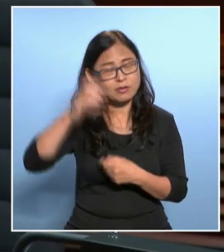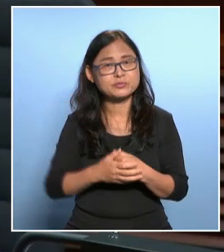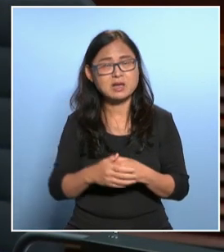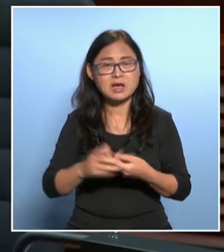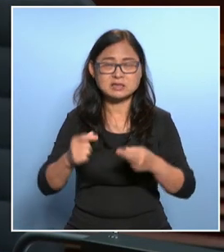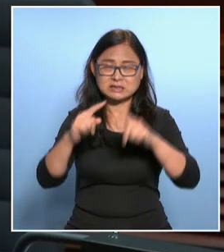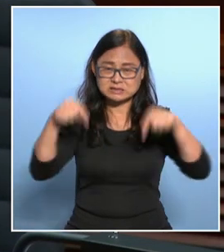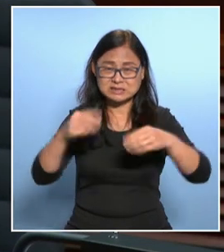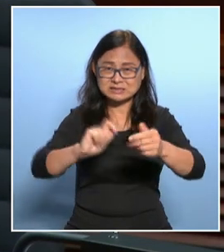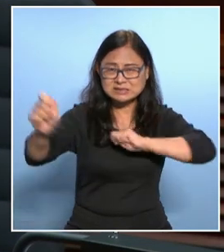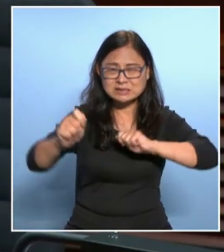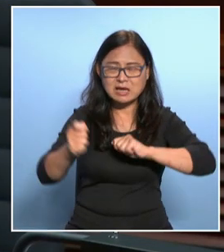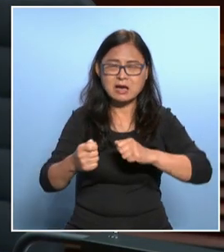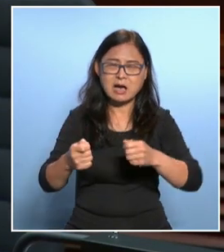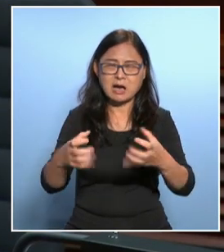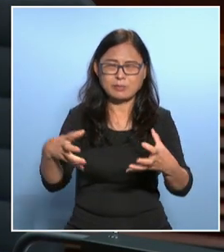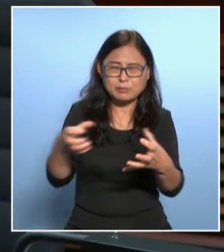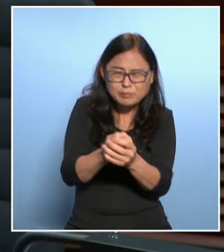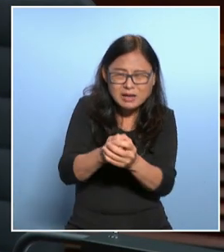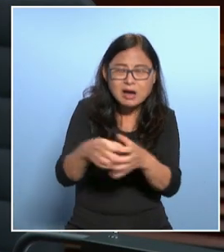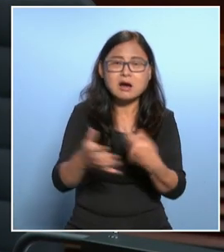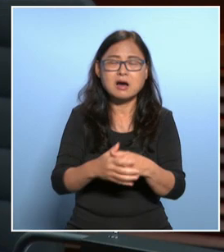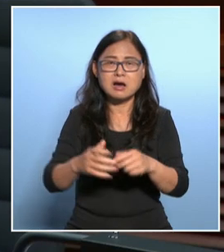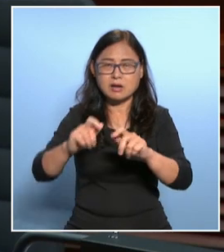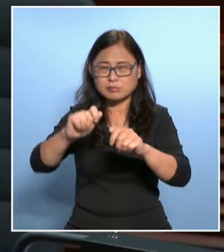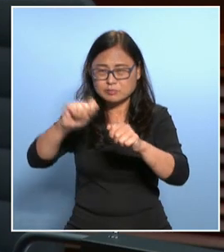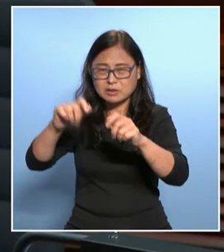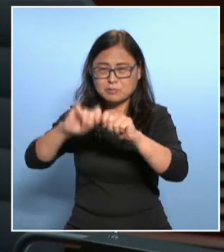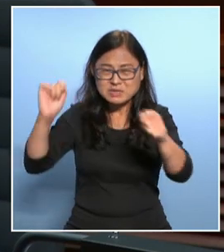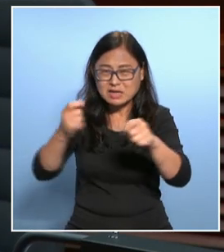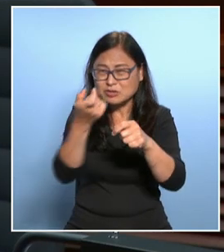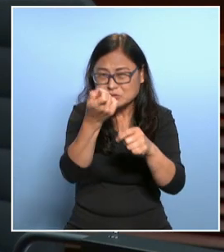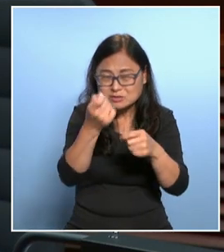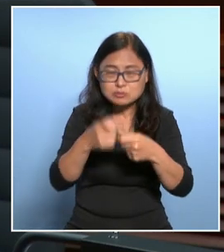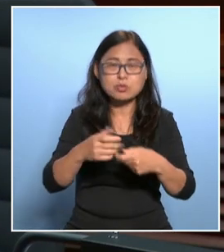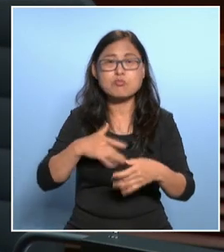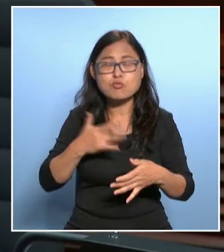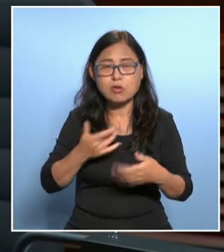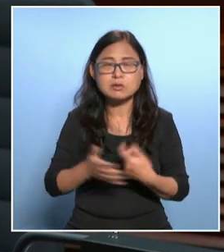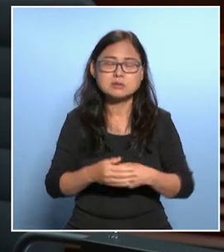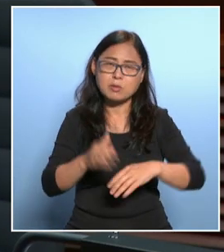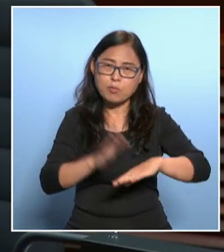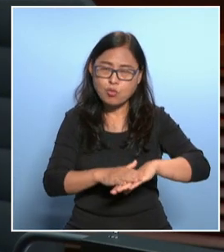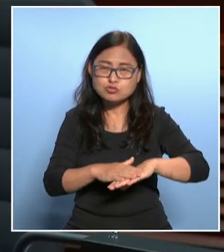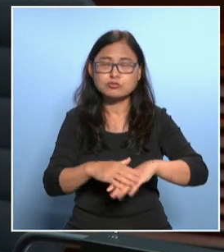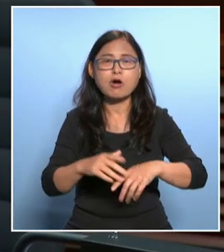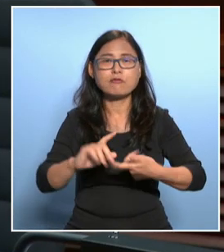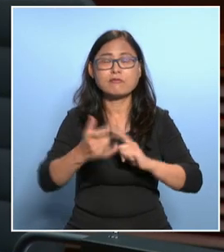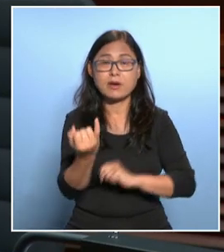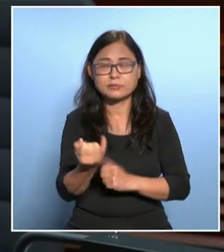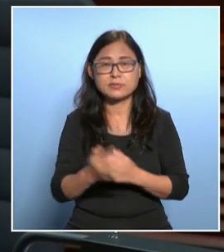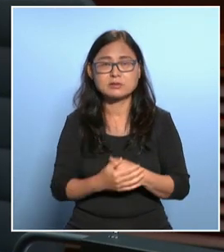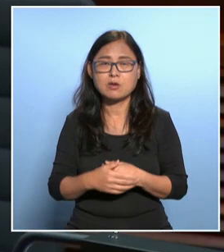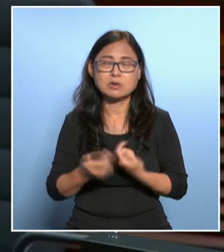that. And you said you tear it up, you scrunched it, and you can render this invalid.